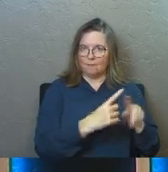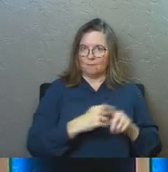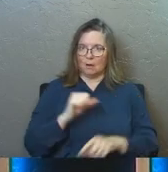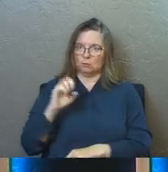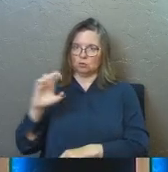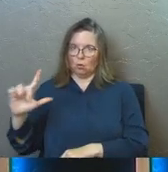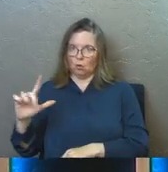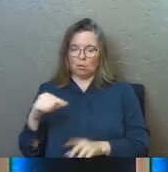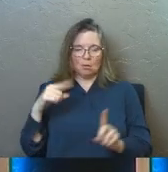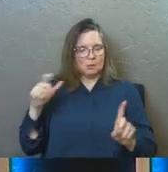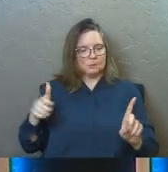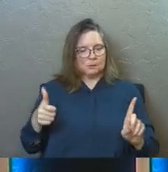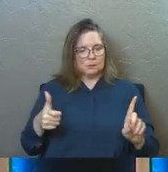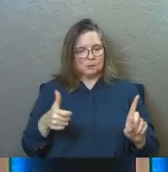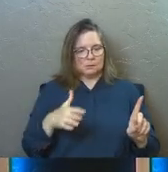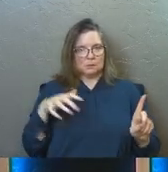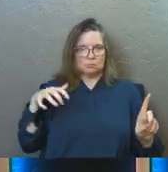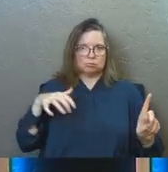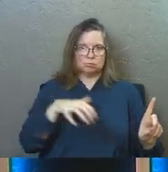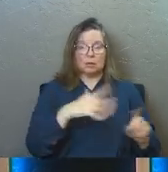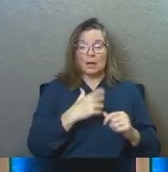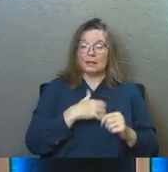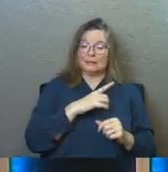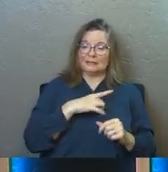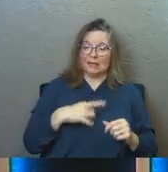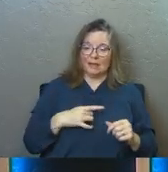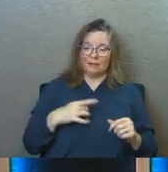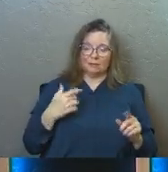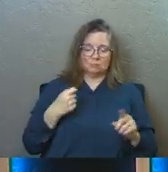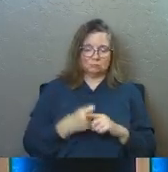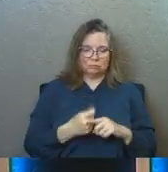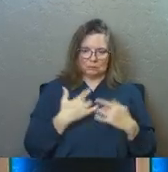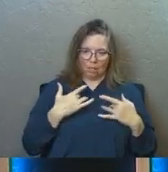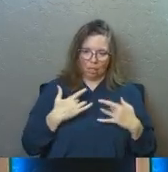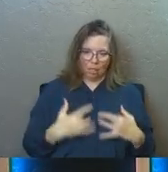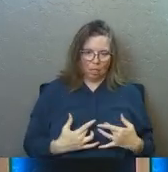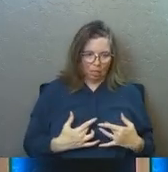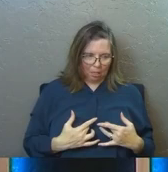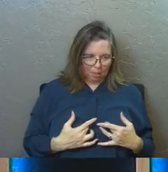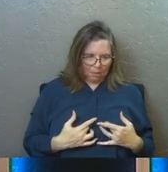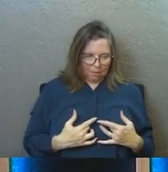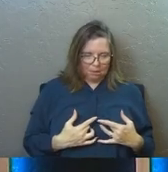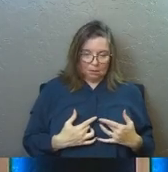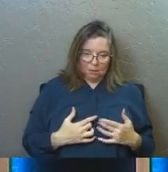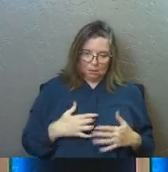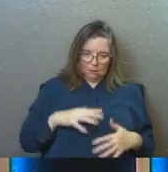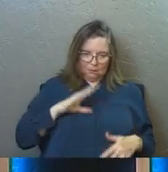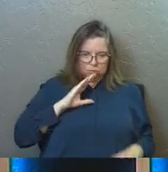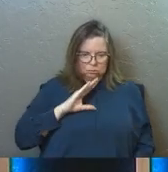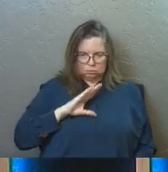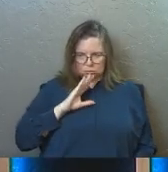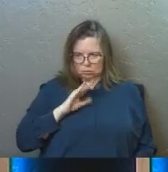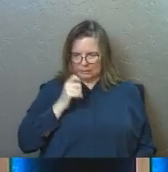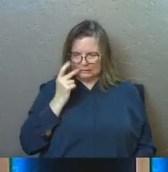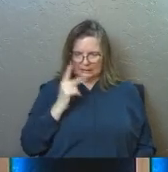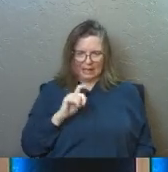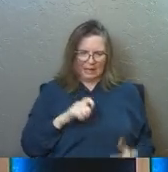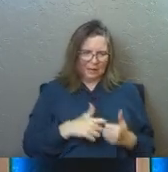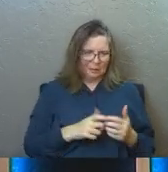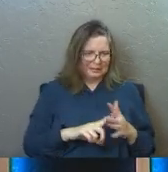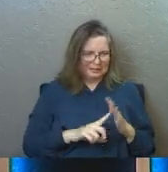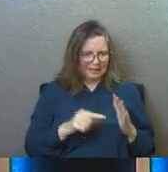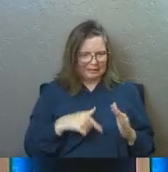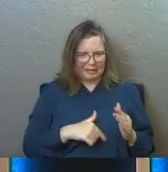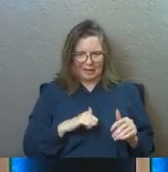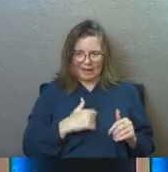army tracking David down, trying to kill him. And David hits a low point. It's a really low point while he's running from Saul where he's kind of not seeing a way out. And he's